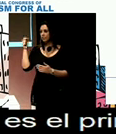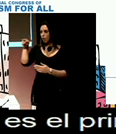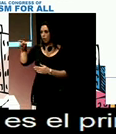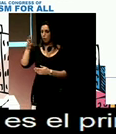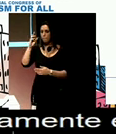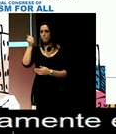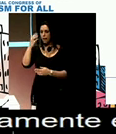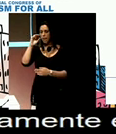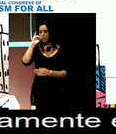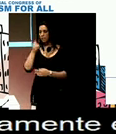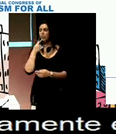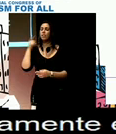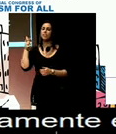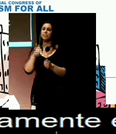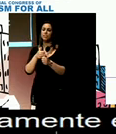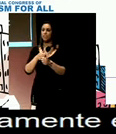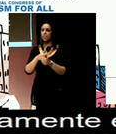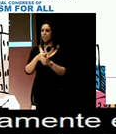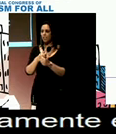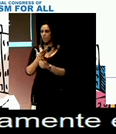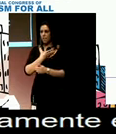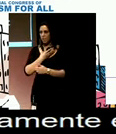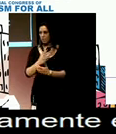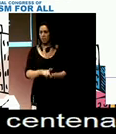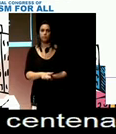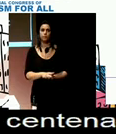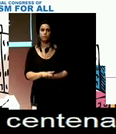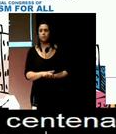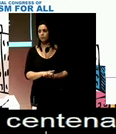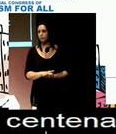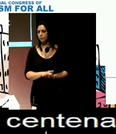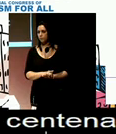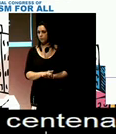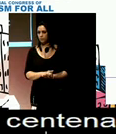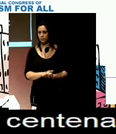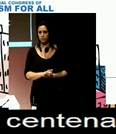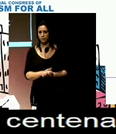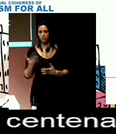that has just arrived.